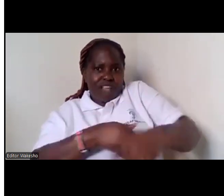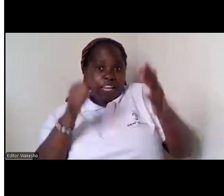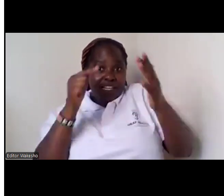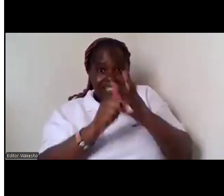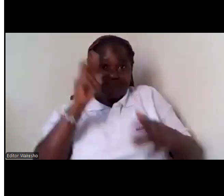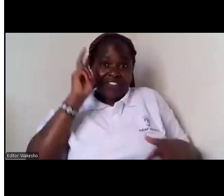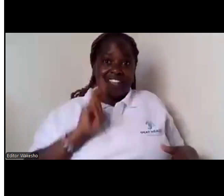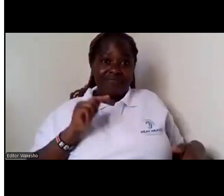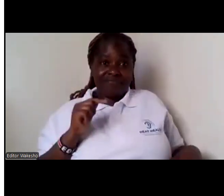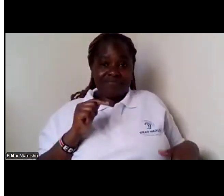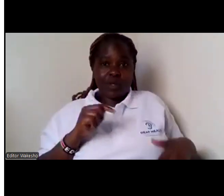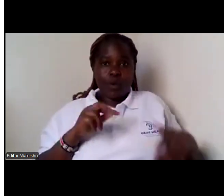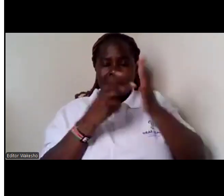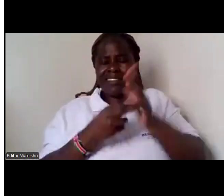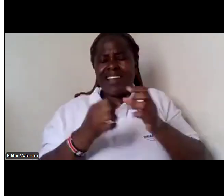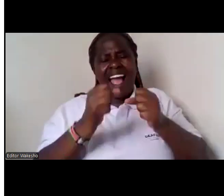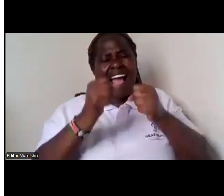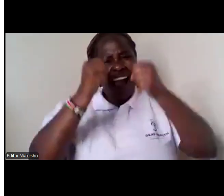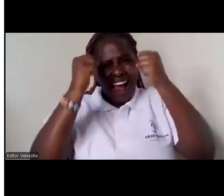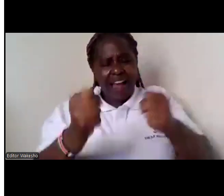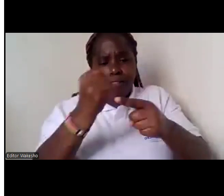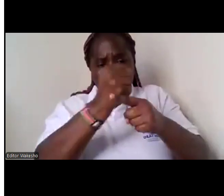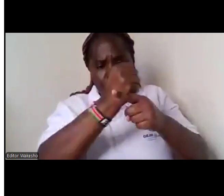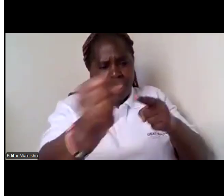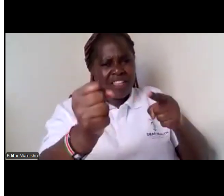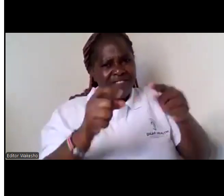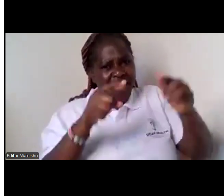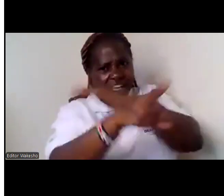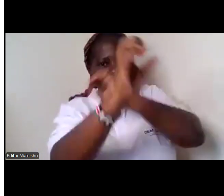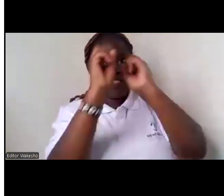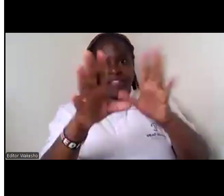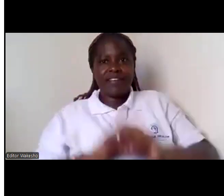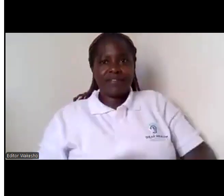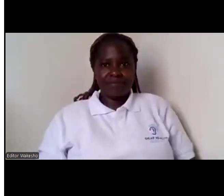makes it hard for the sperm to